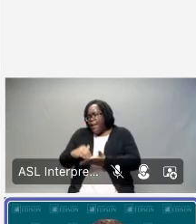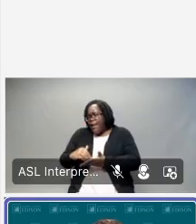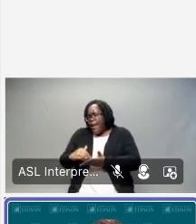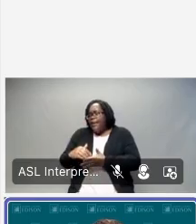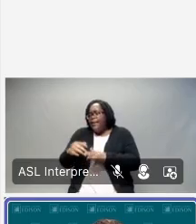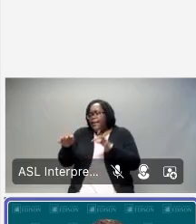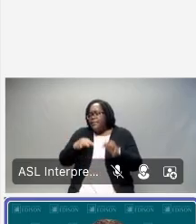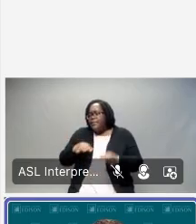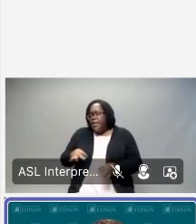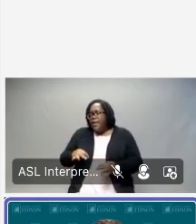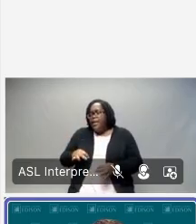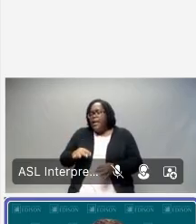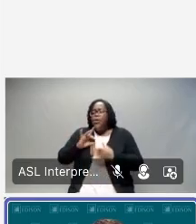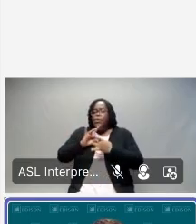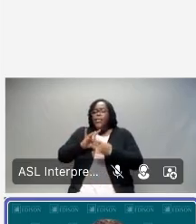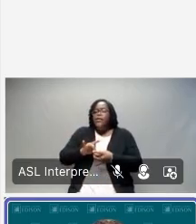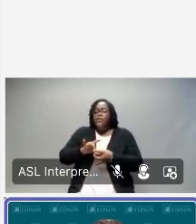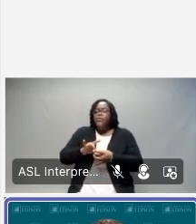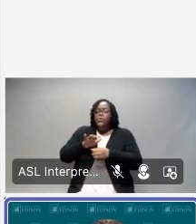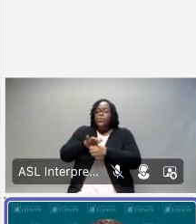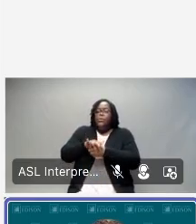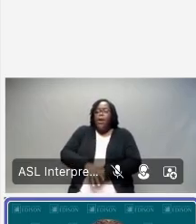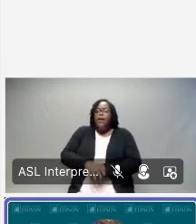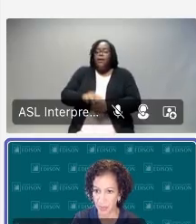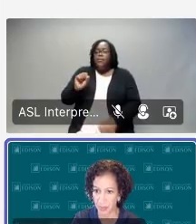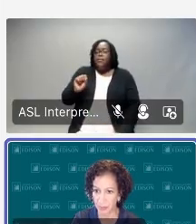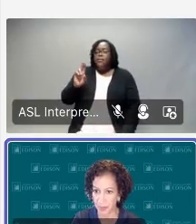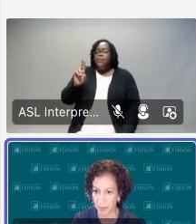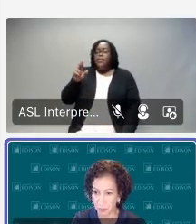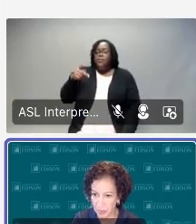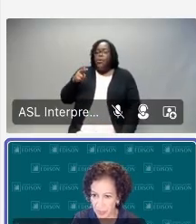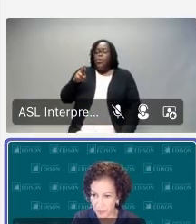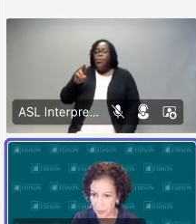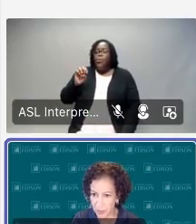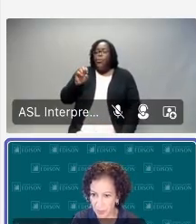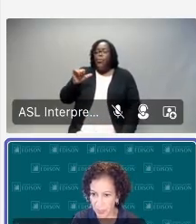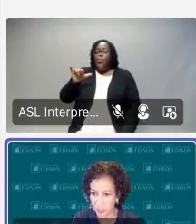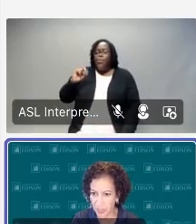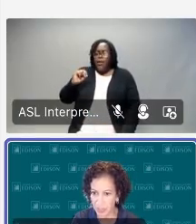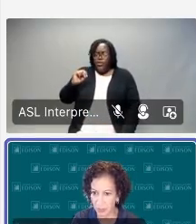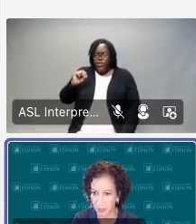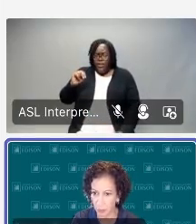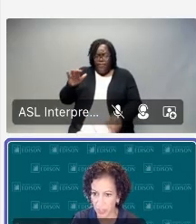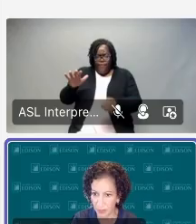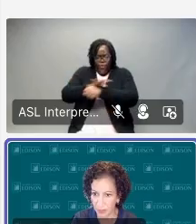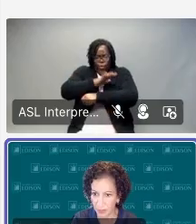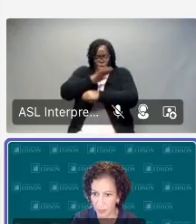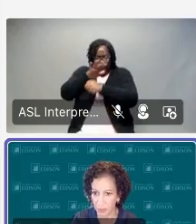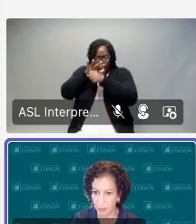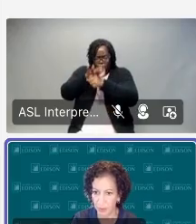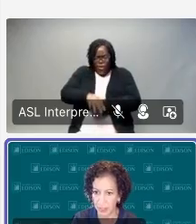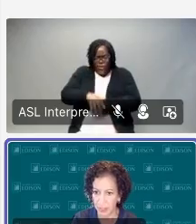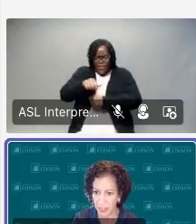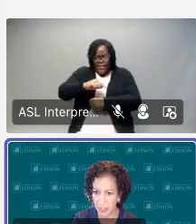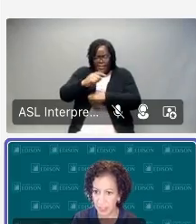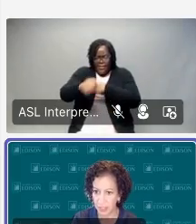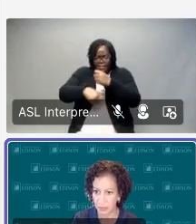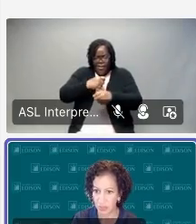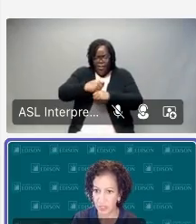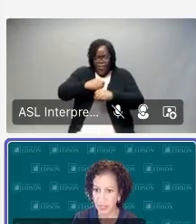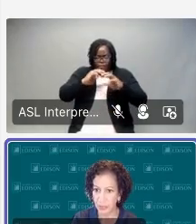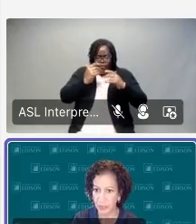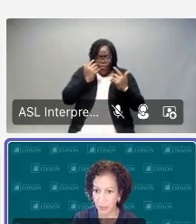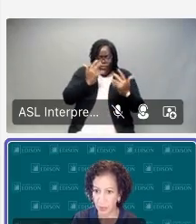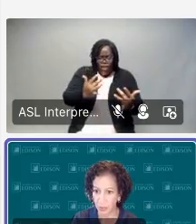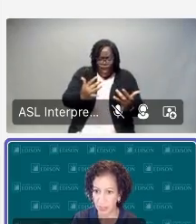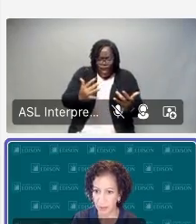to. And it's about suppression and how suppression can, or, what is it, the full suppression this year for wildfires per the feds. So